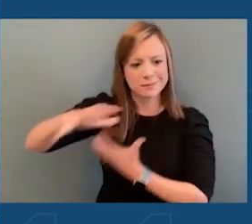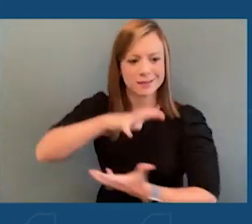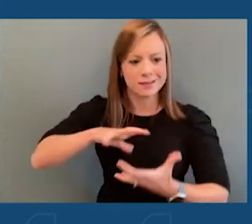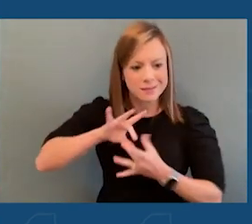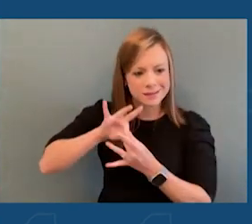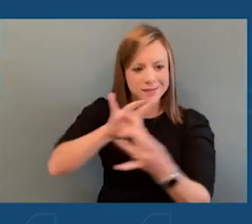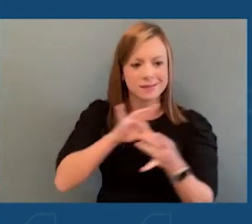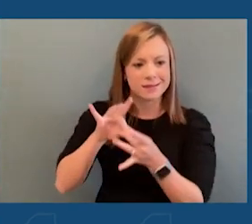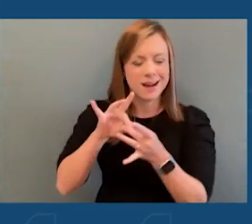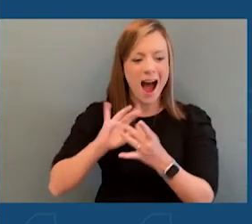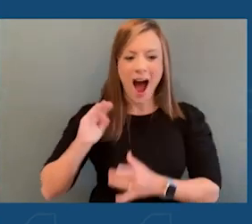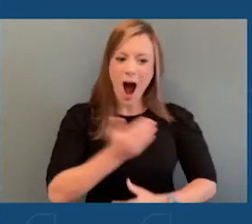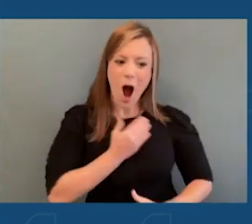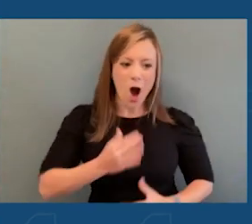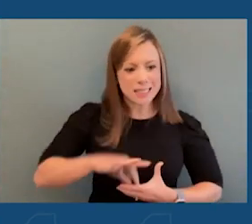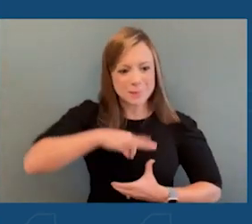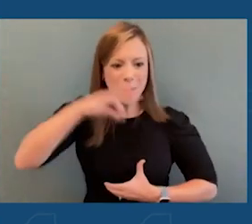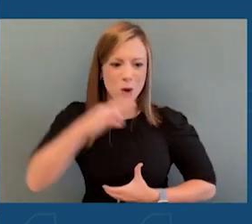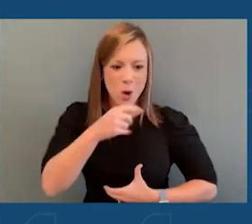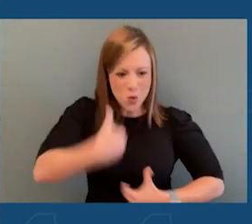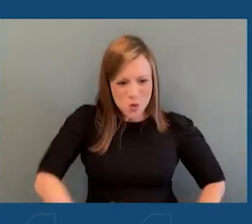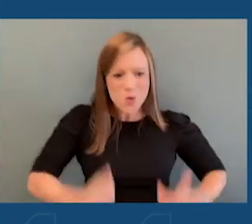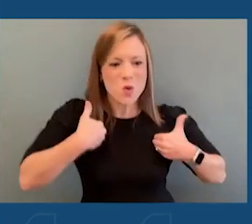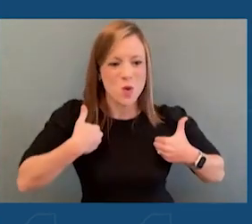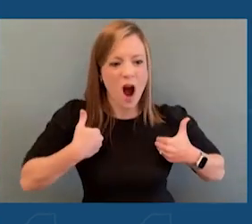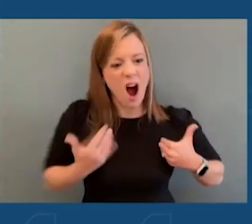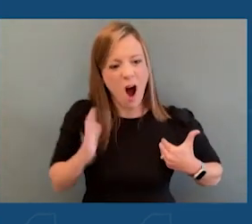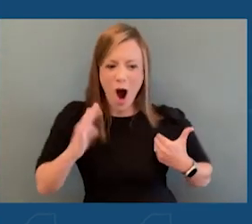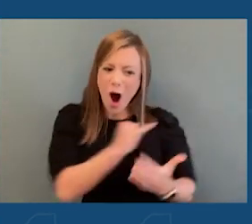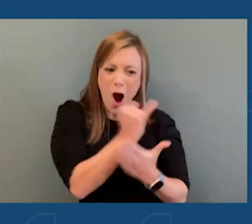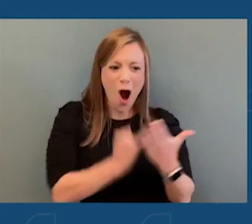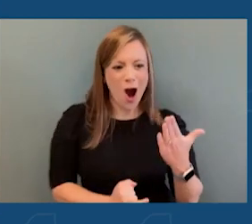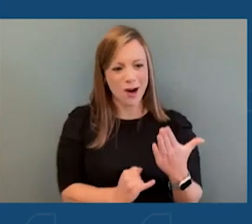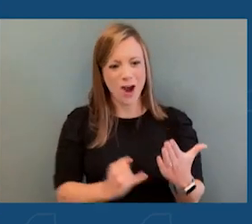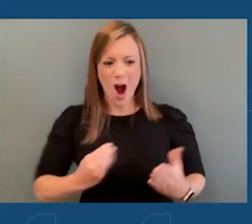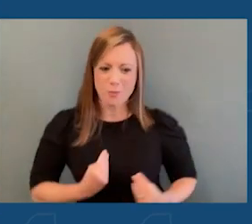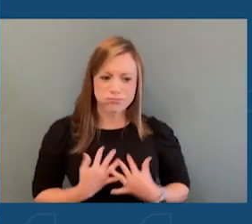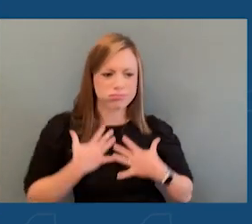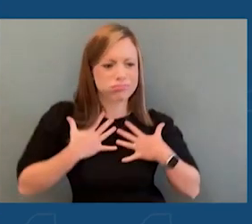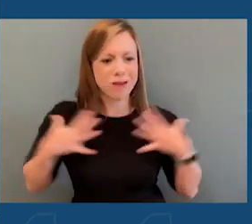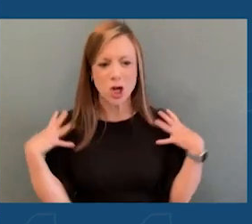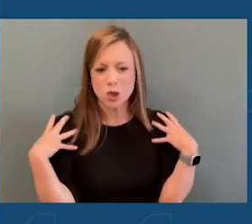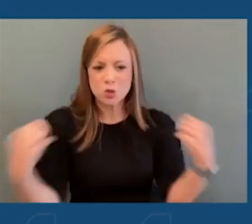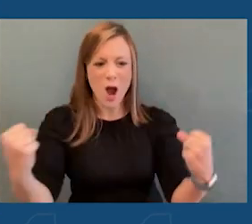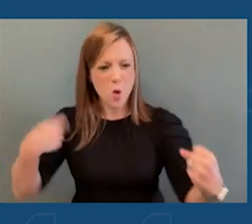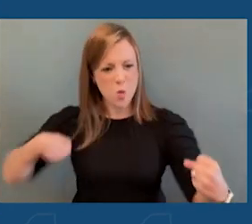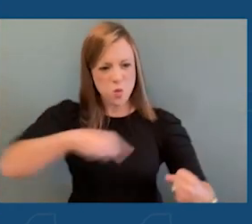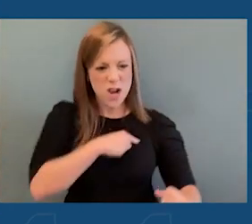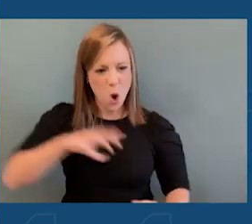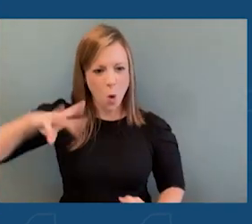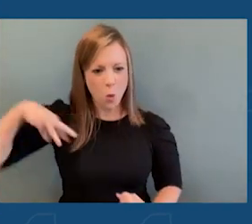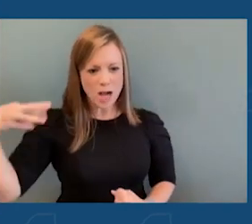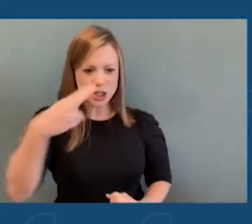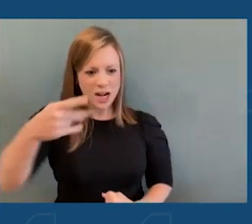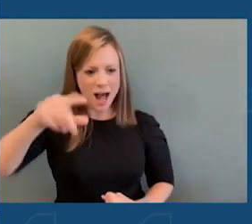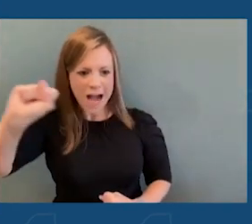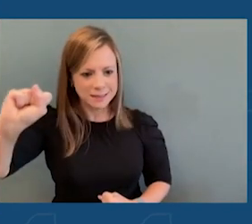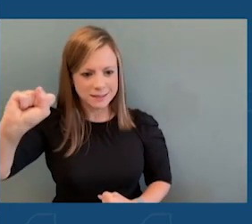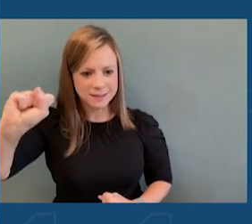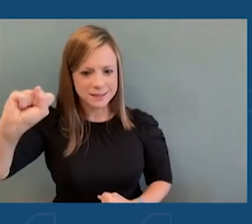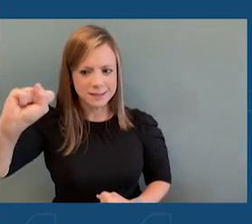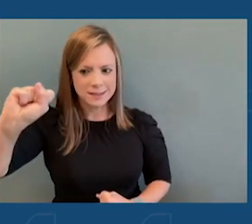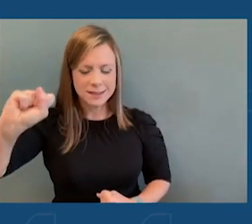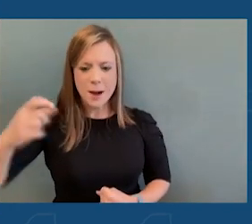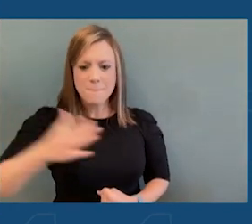Our vibrancy is our strength. We are Washington Heights, where I find my voice as